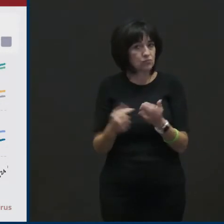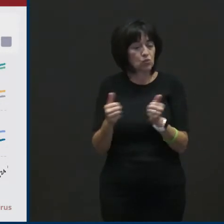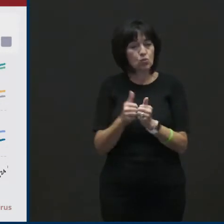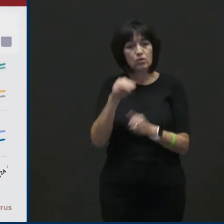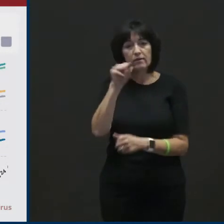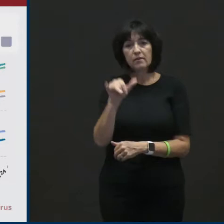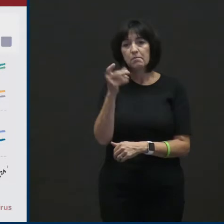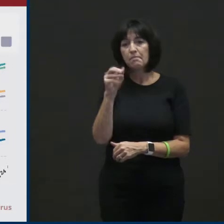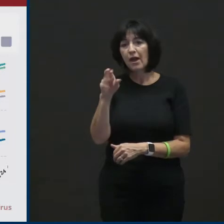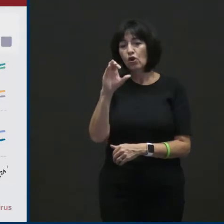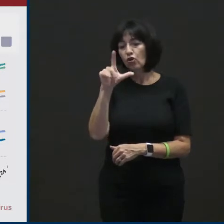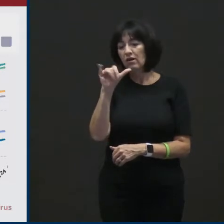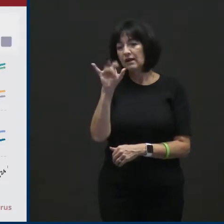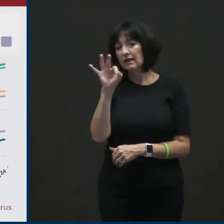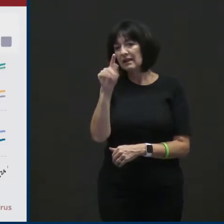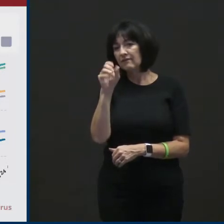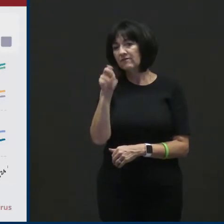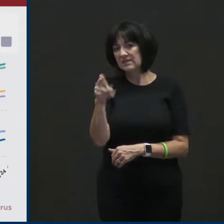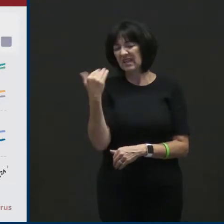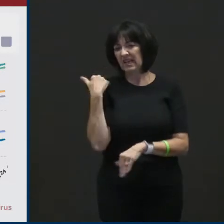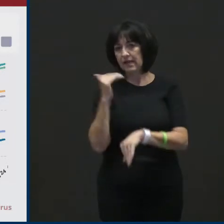Clifton. Last night they passed